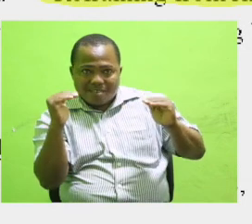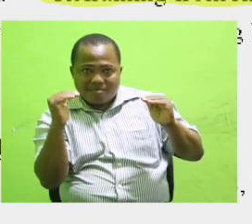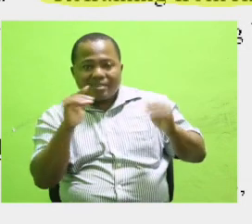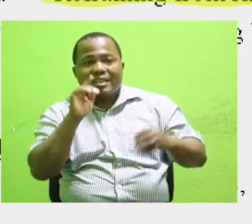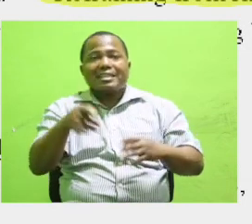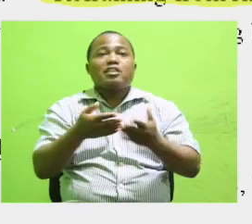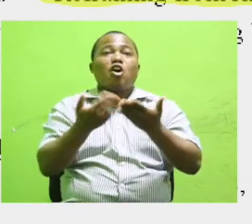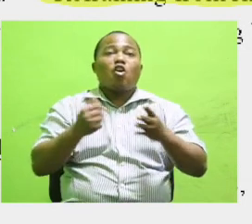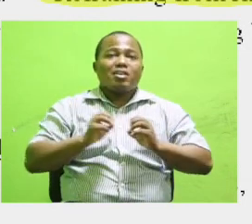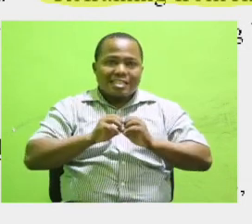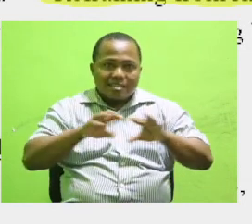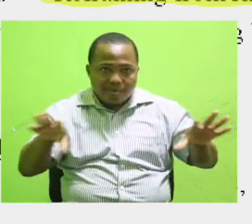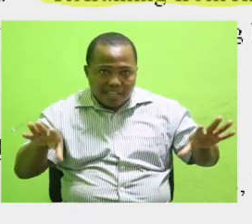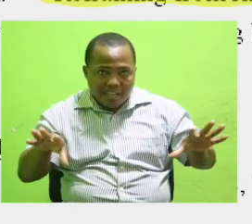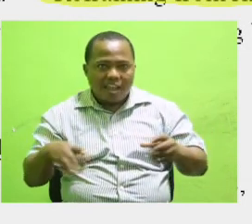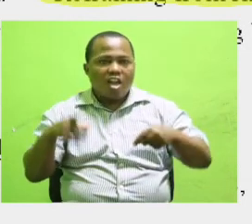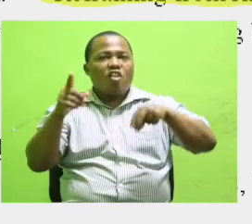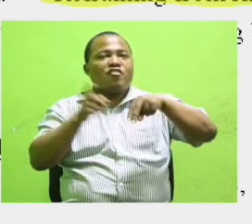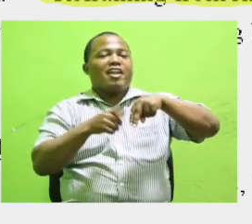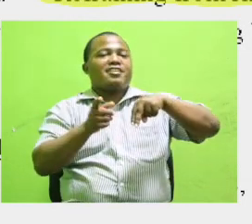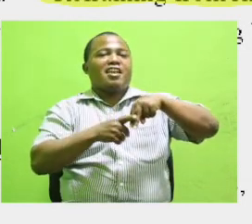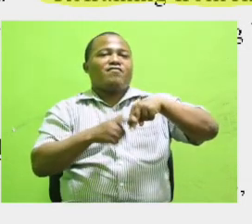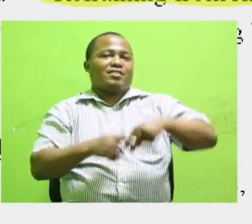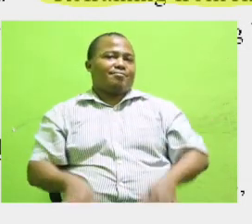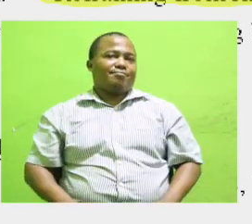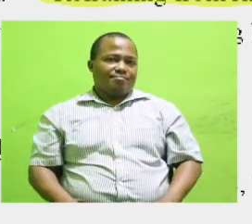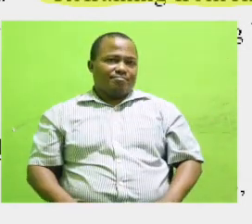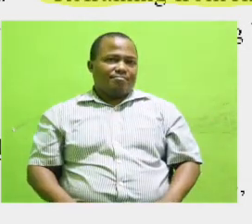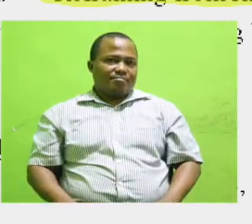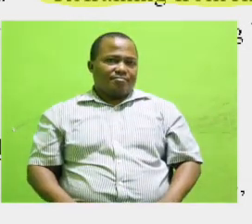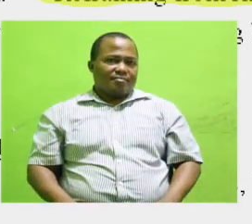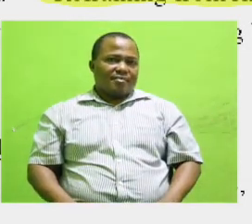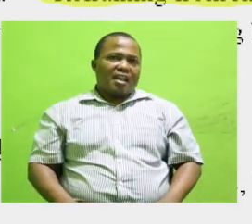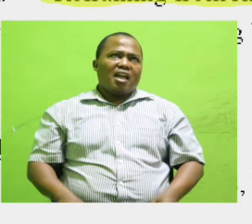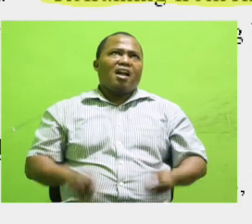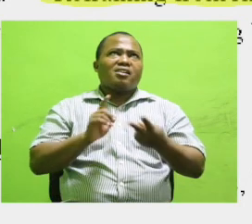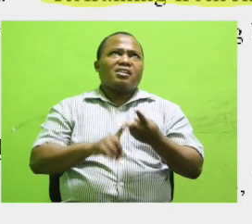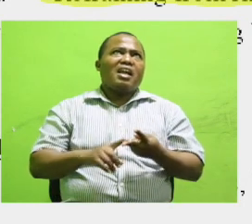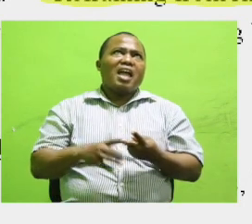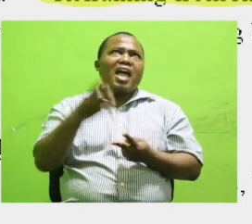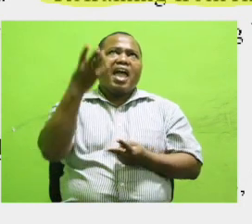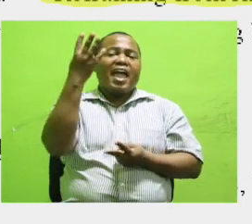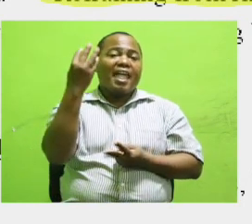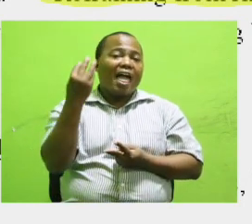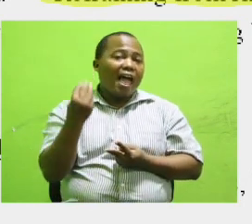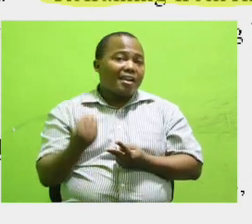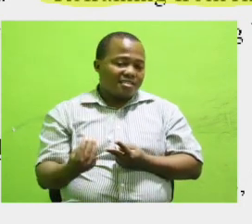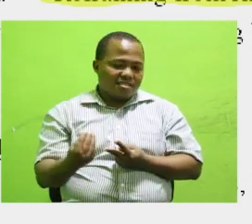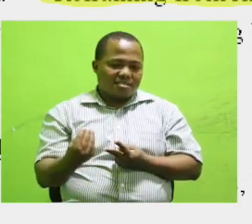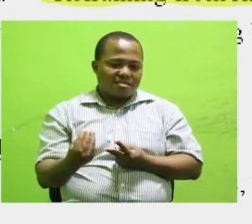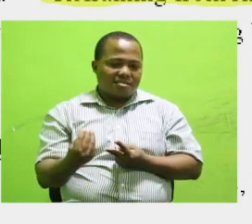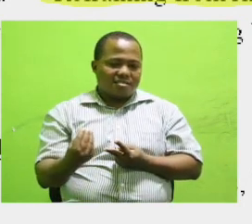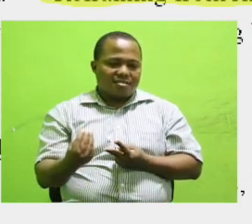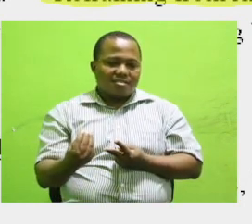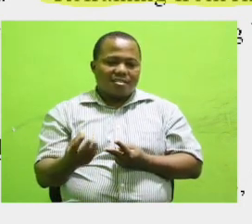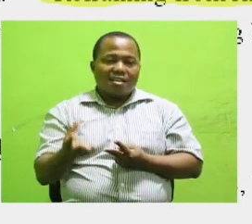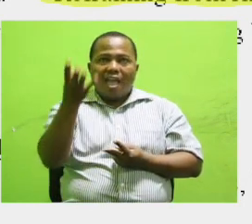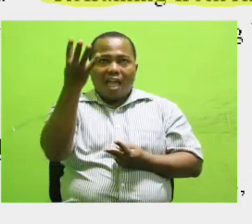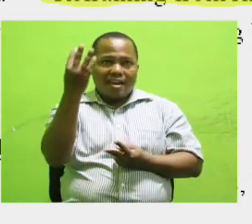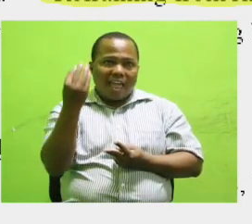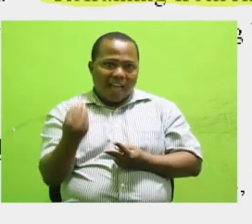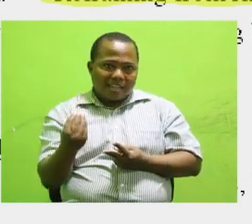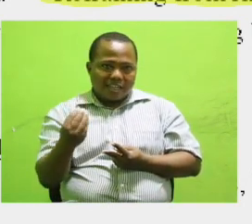the razor, and you use the same razor and you cut yourself with the same razor, then there's a